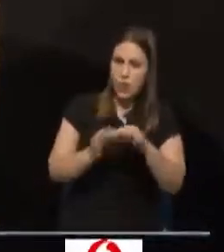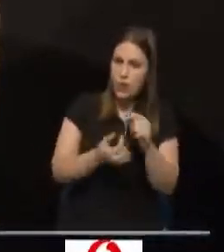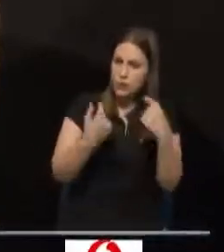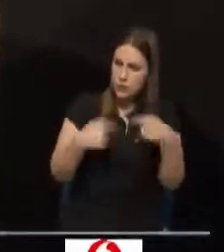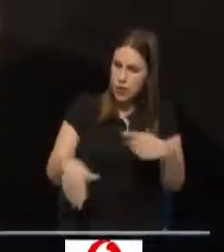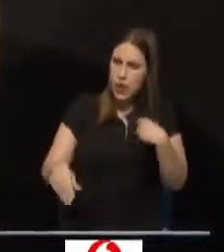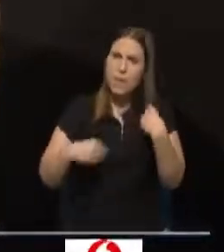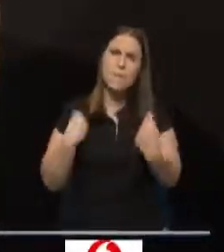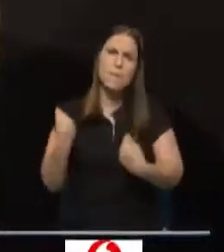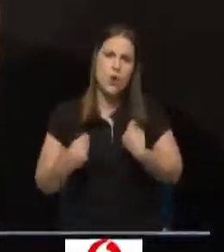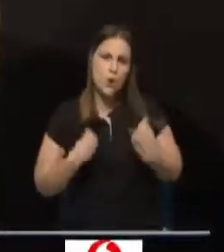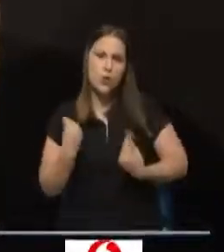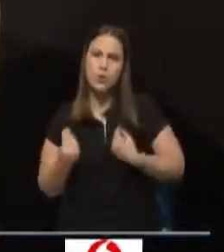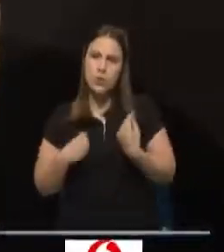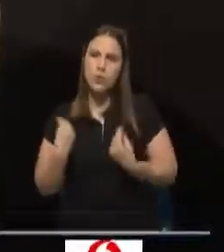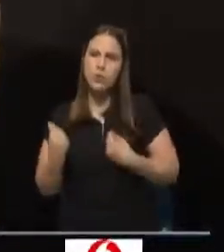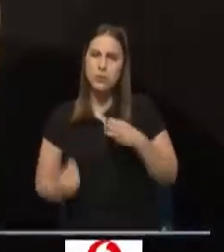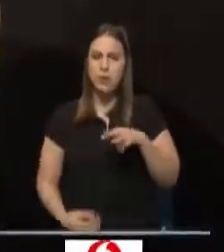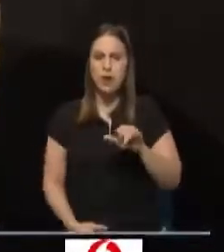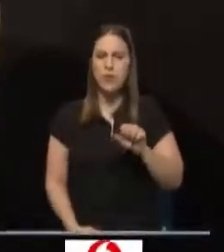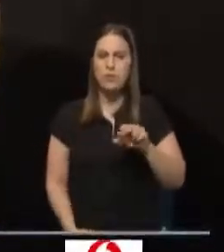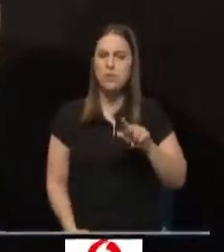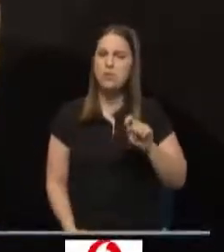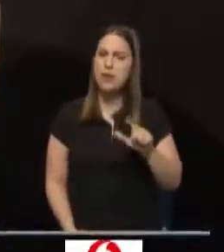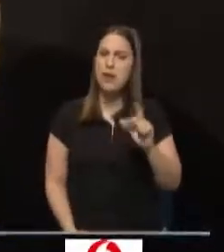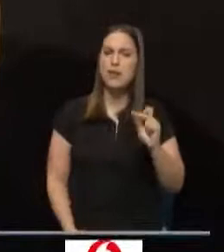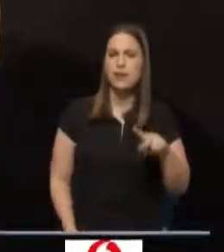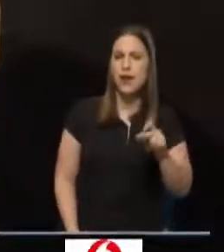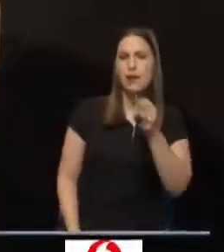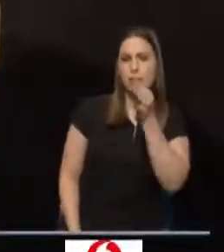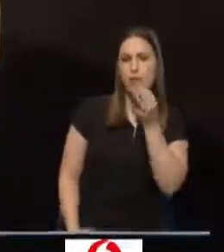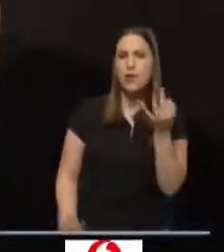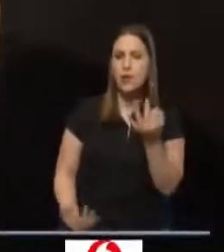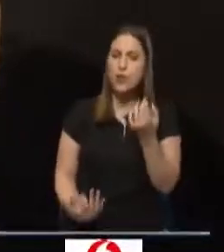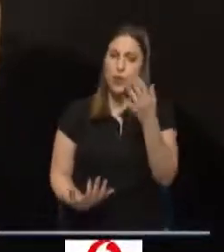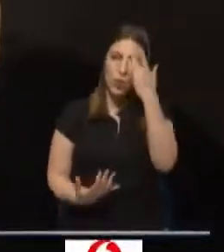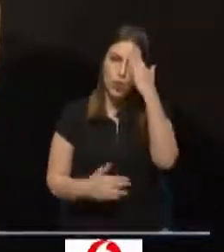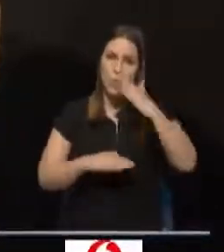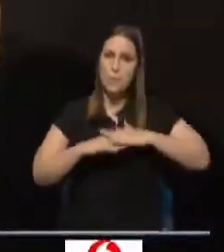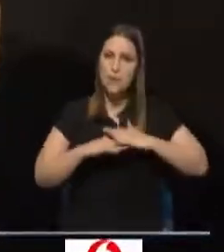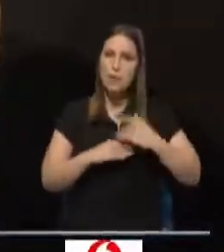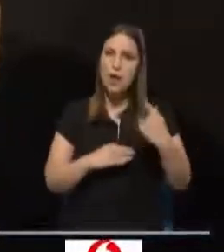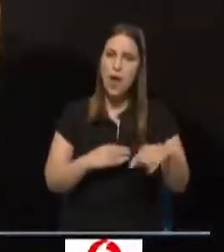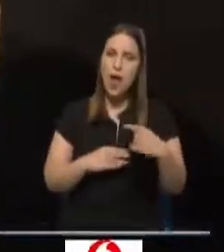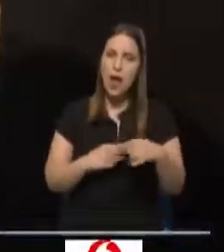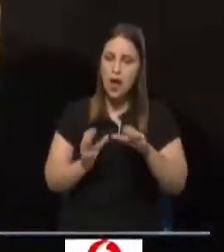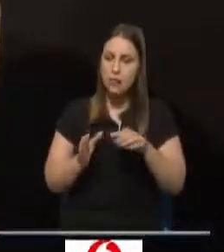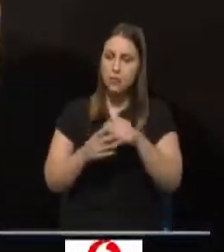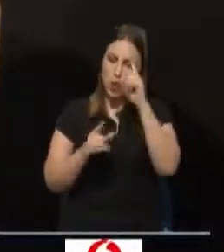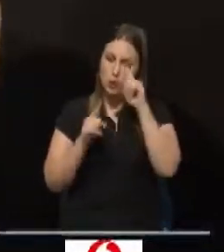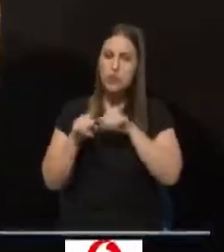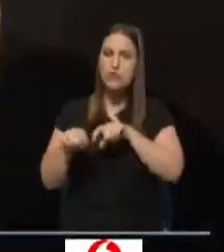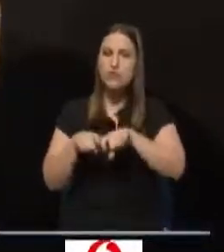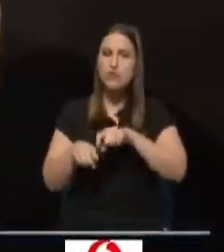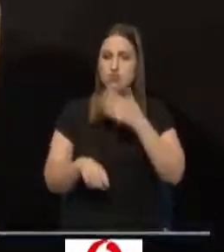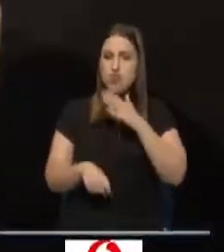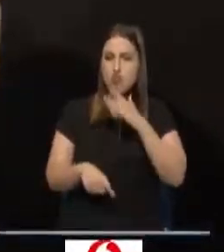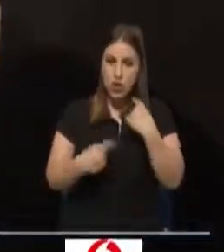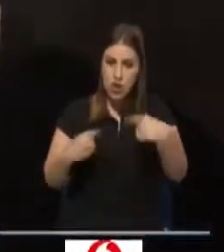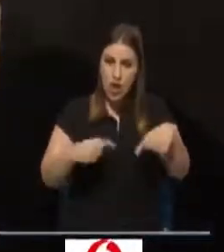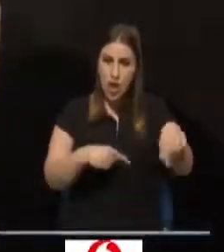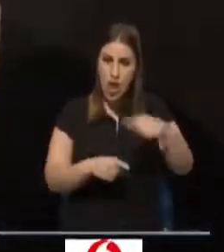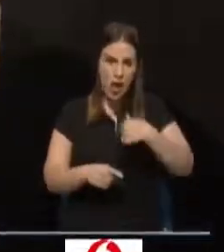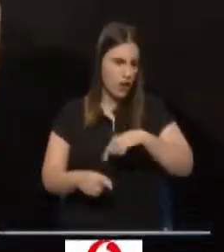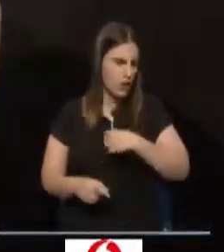valid concern, of course, as Miguel and Ana have defined this, there's a minimum number of operators to